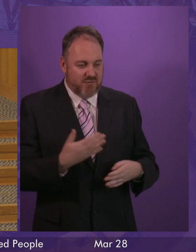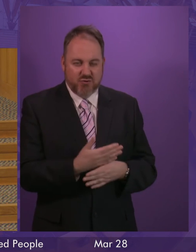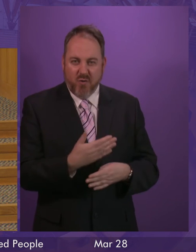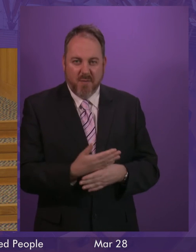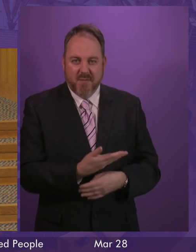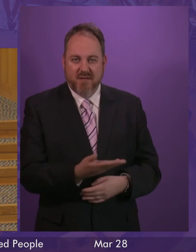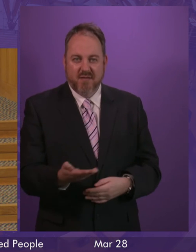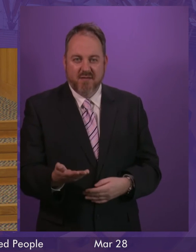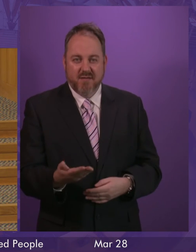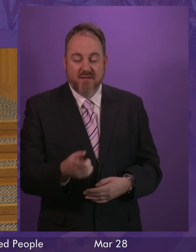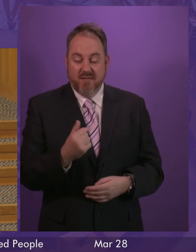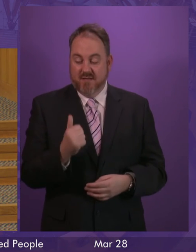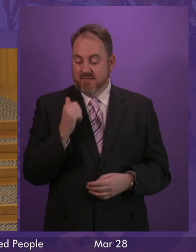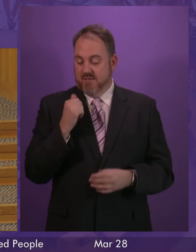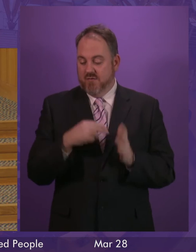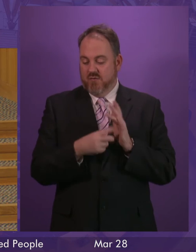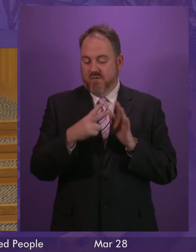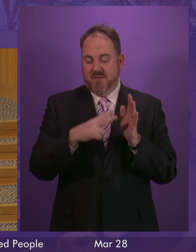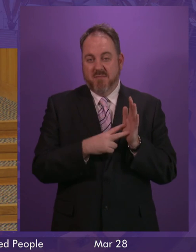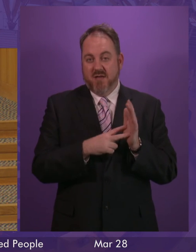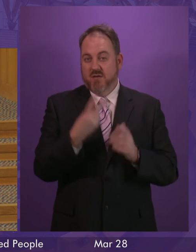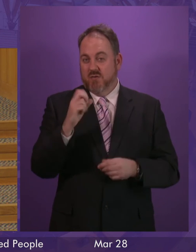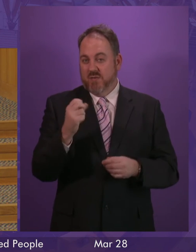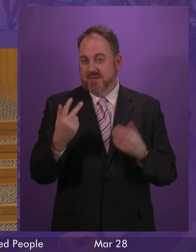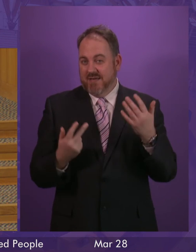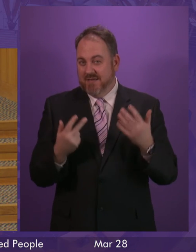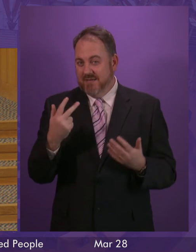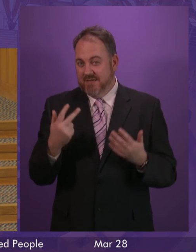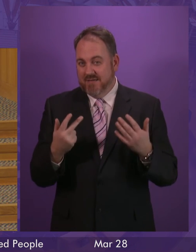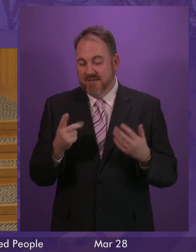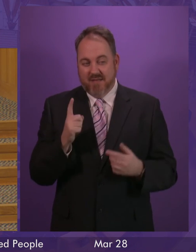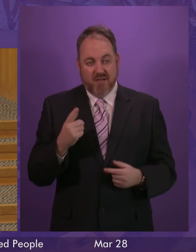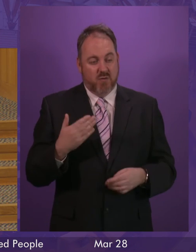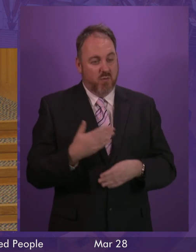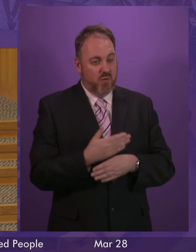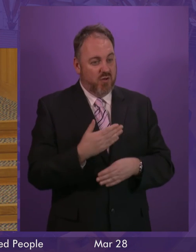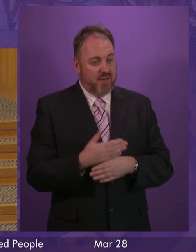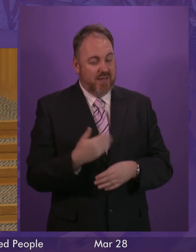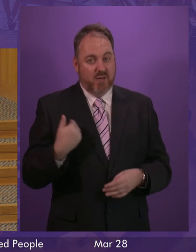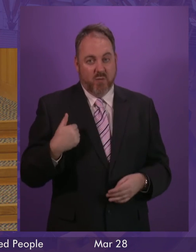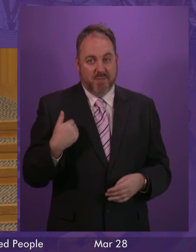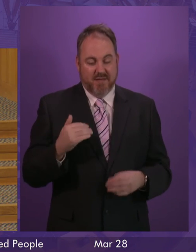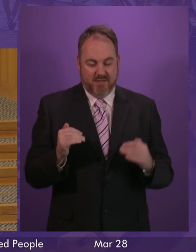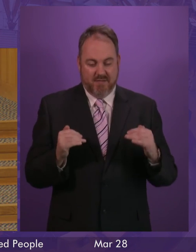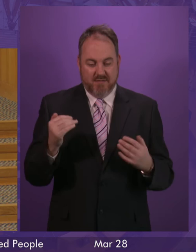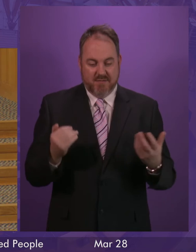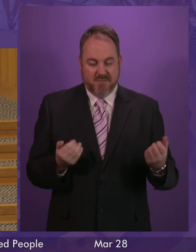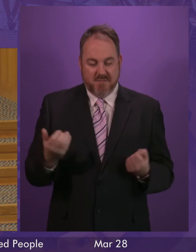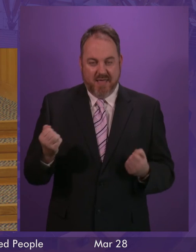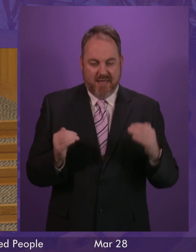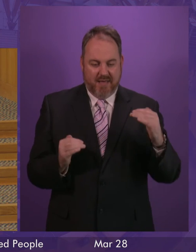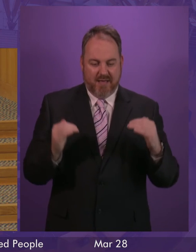A report back in November 2018 found that working women still experienced a gender pay gap and the harassment